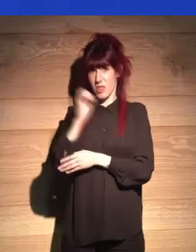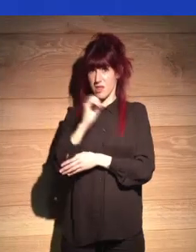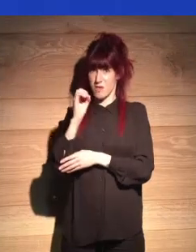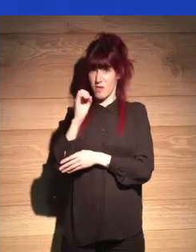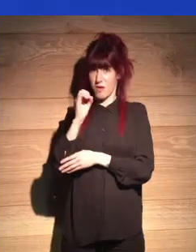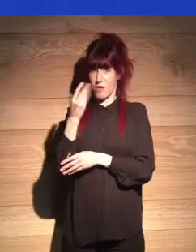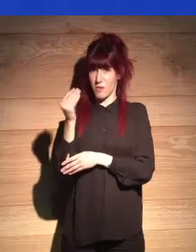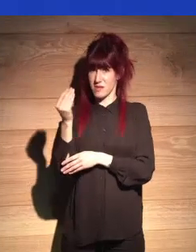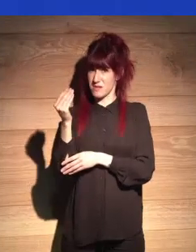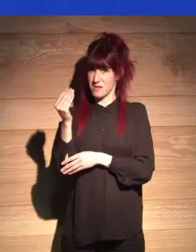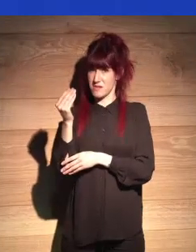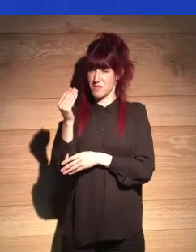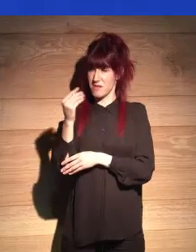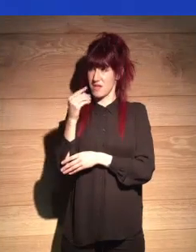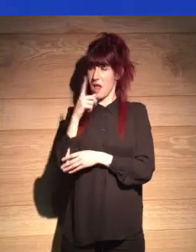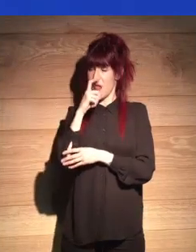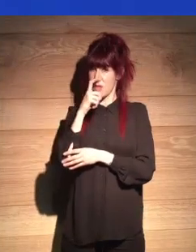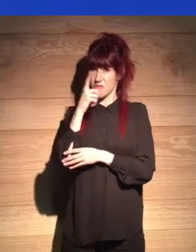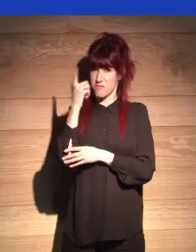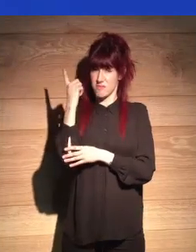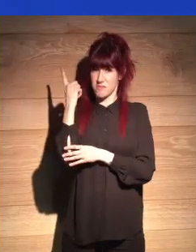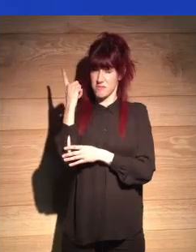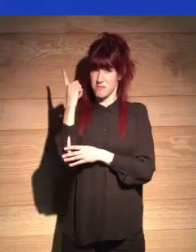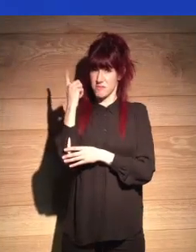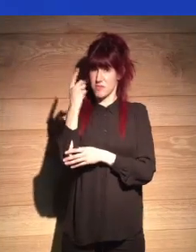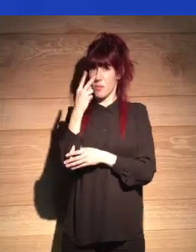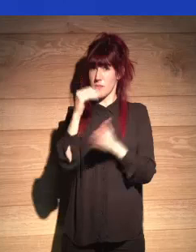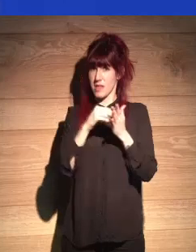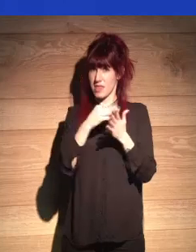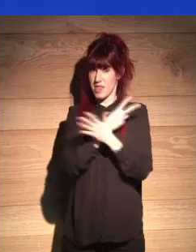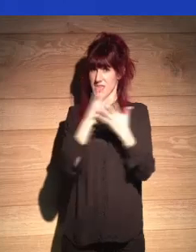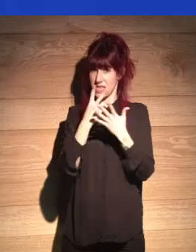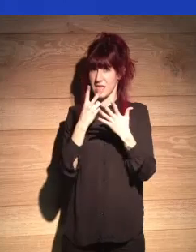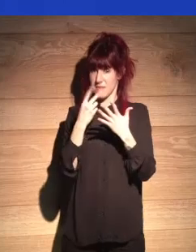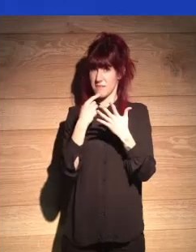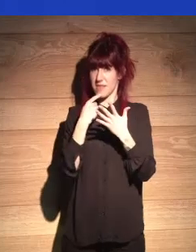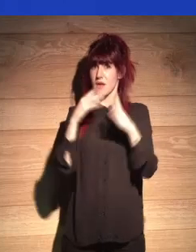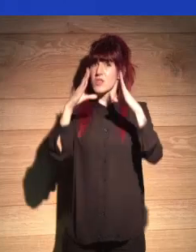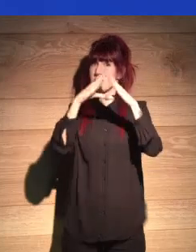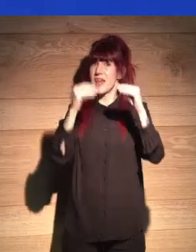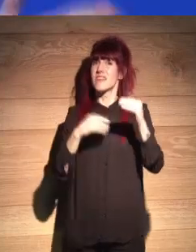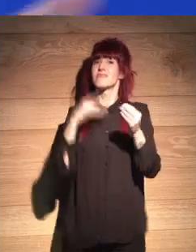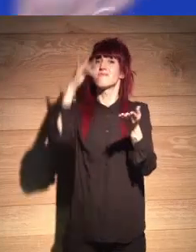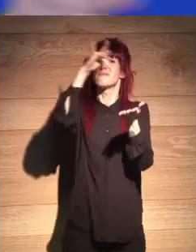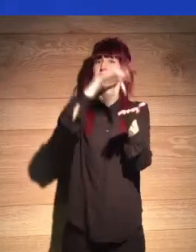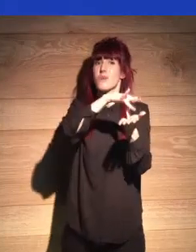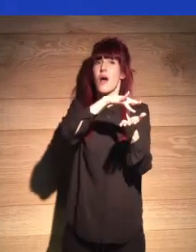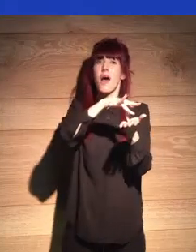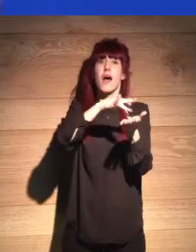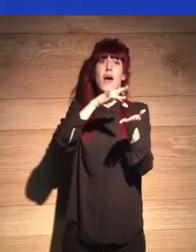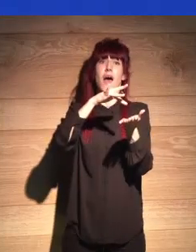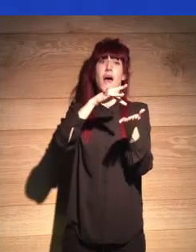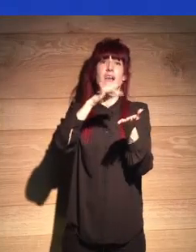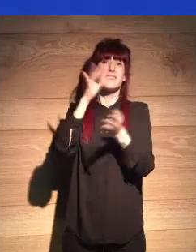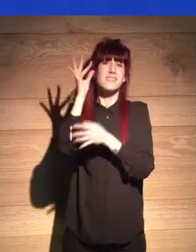of young people, and these are data from 2017, that reach our universities are girls.